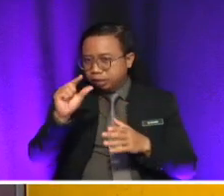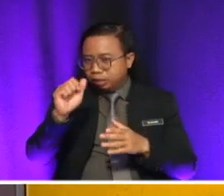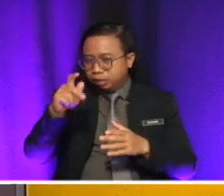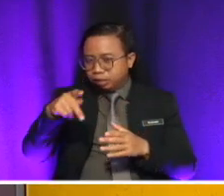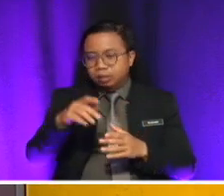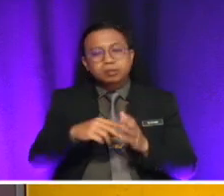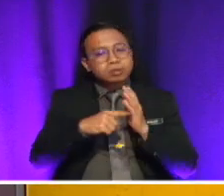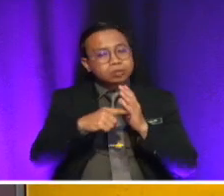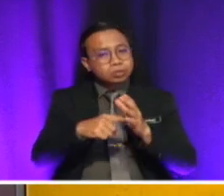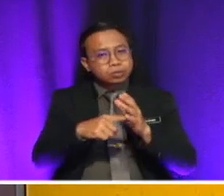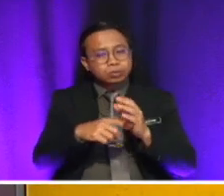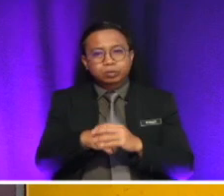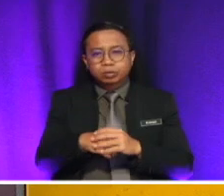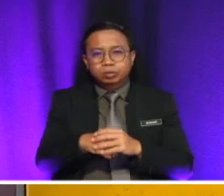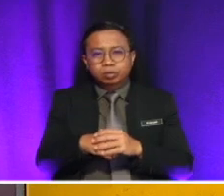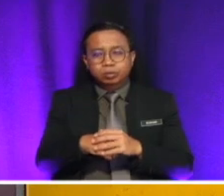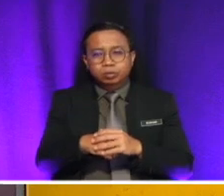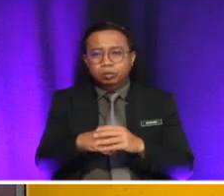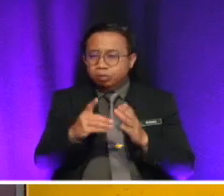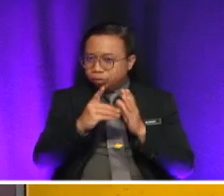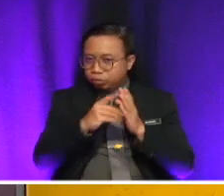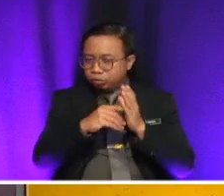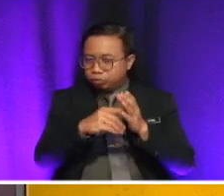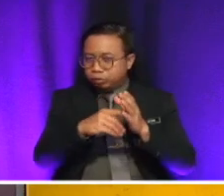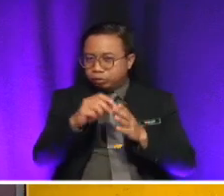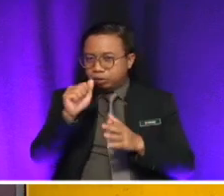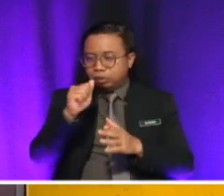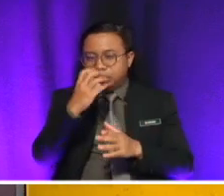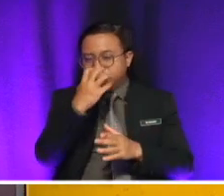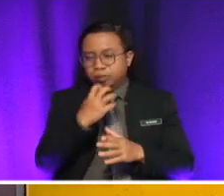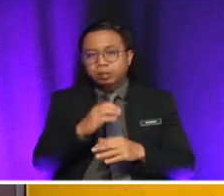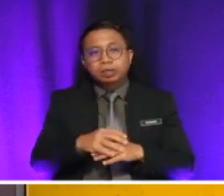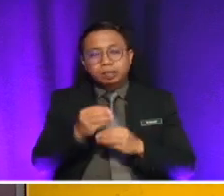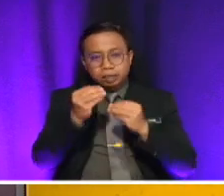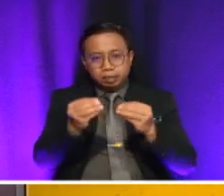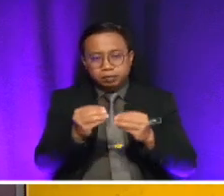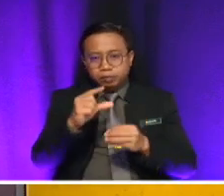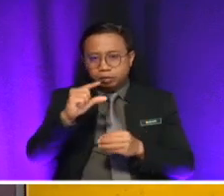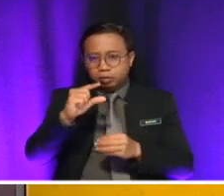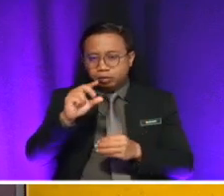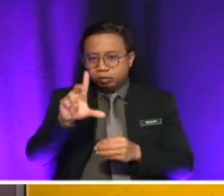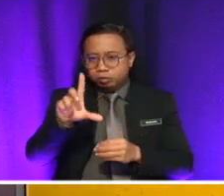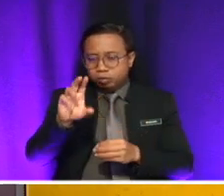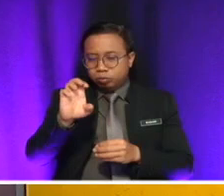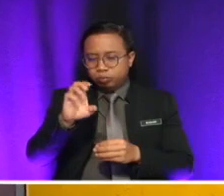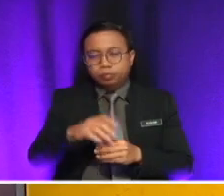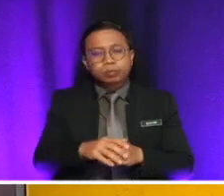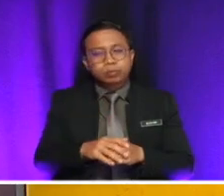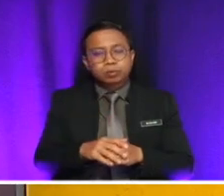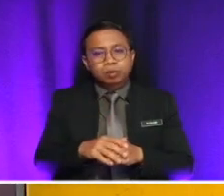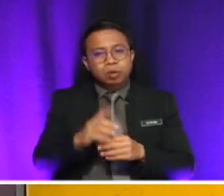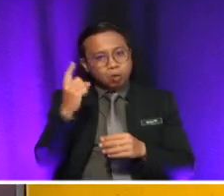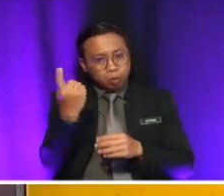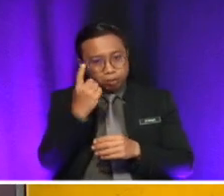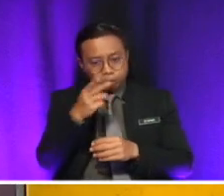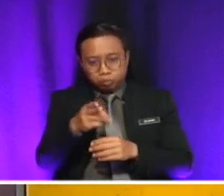show a sentence that shows or displays annoyance. So now, I've given you the clue, something that displays annoyance, and only